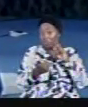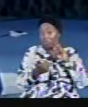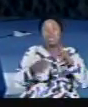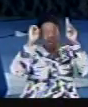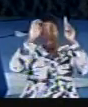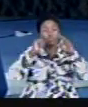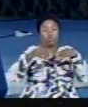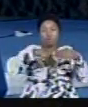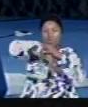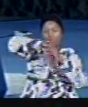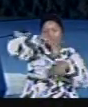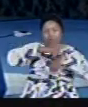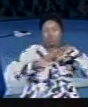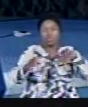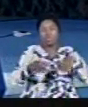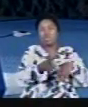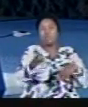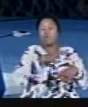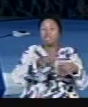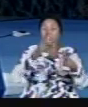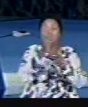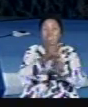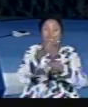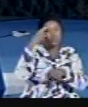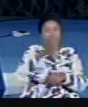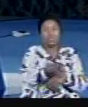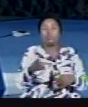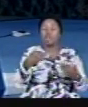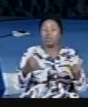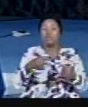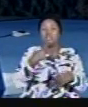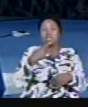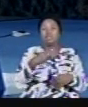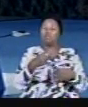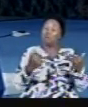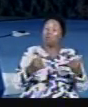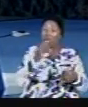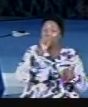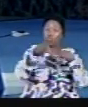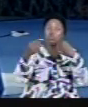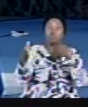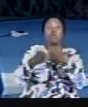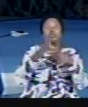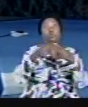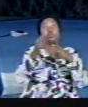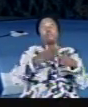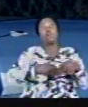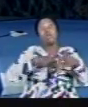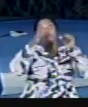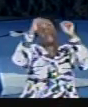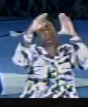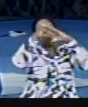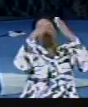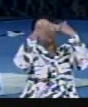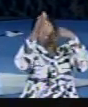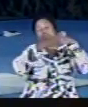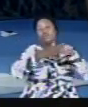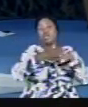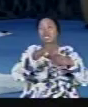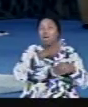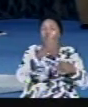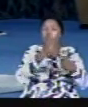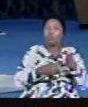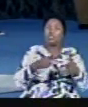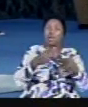for them. Now, he said, I'm going away, but don't be sorrowful. When I'm gone, I